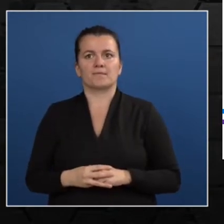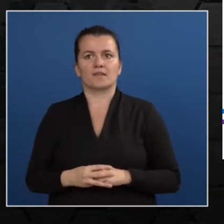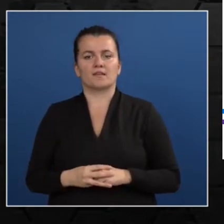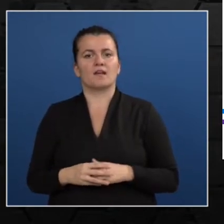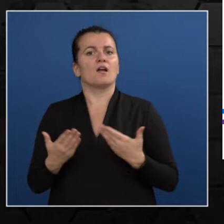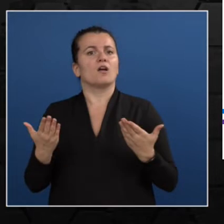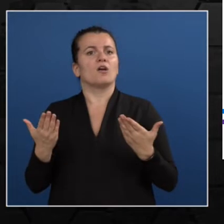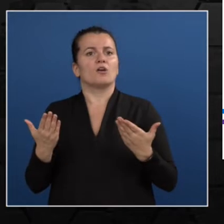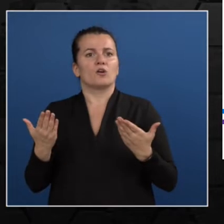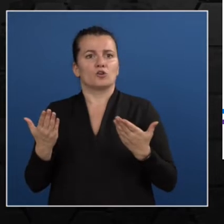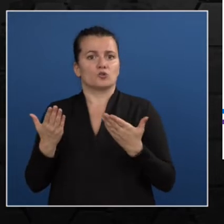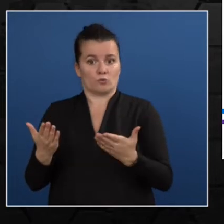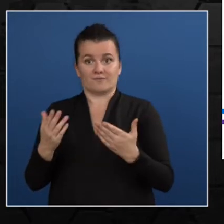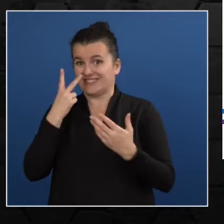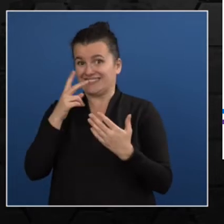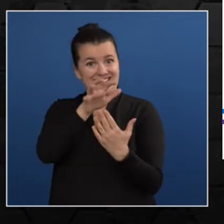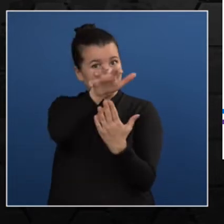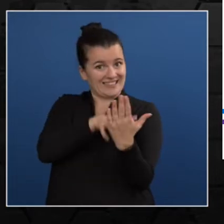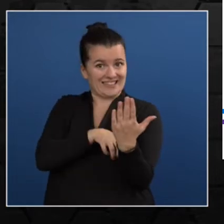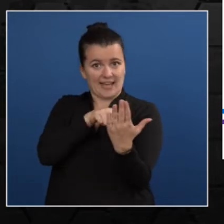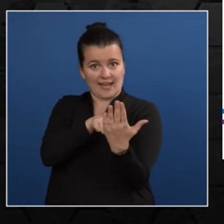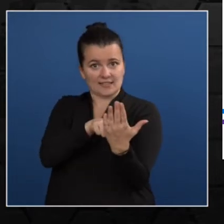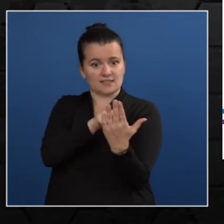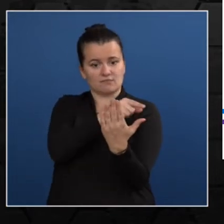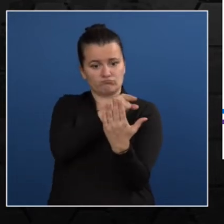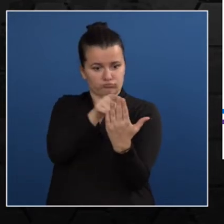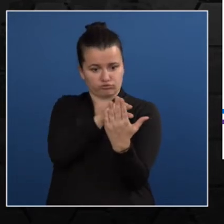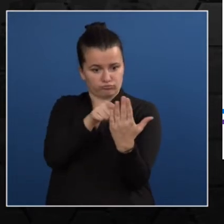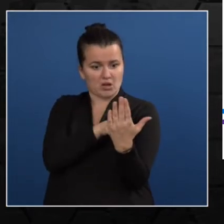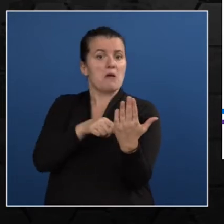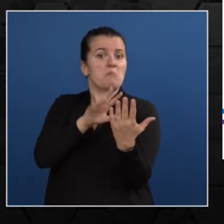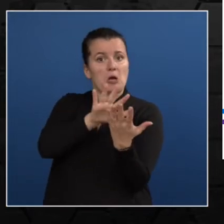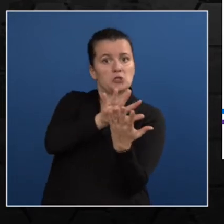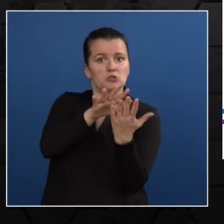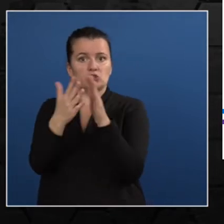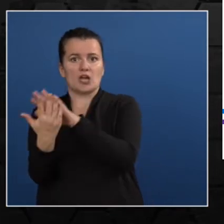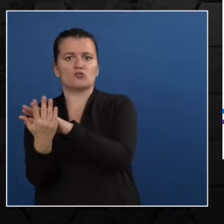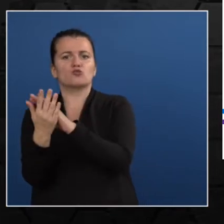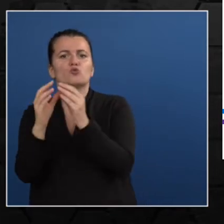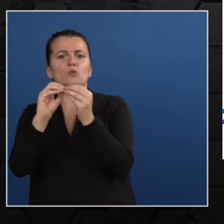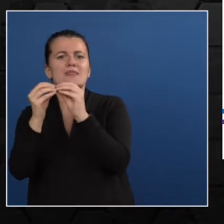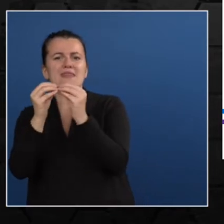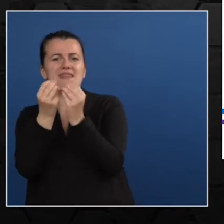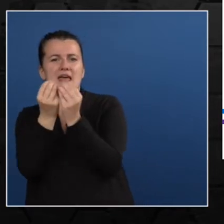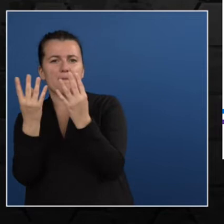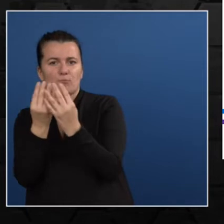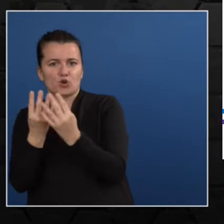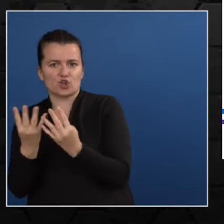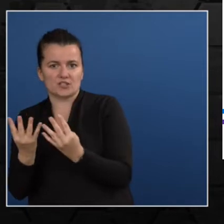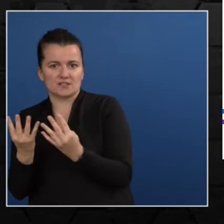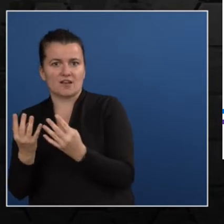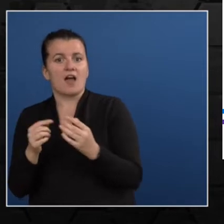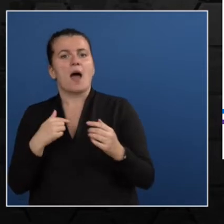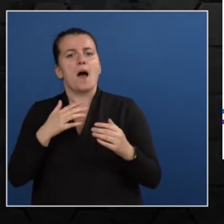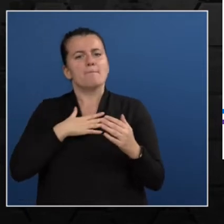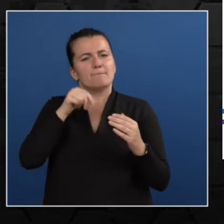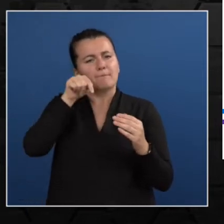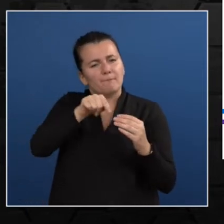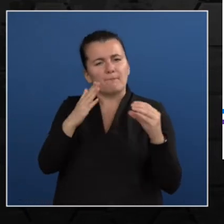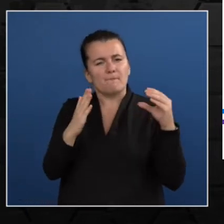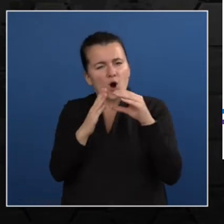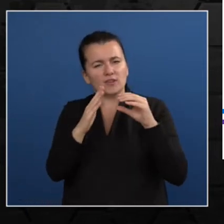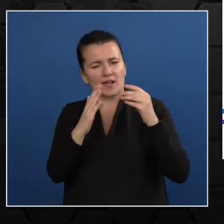convert your text features into numerical features, because your model doesn't understand text. It only